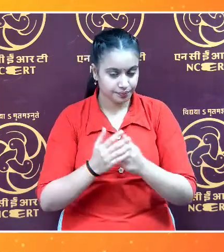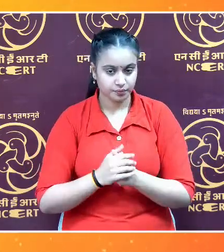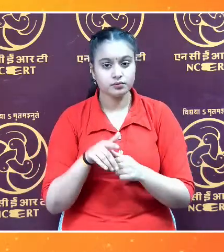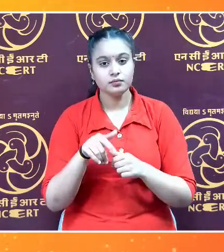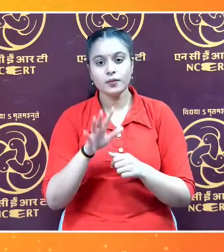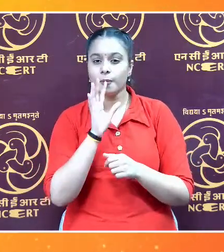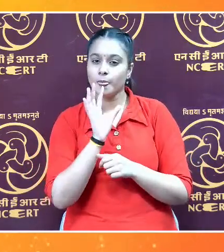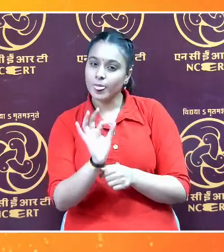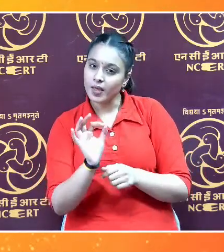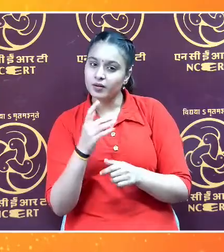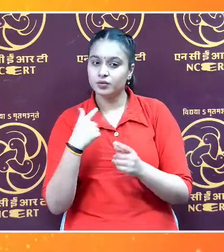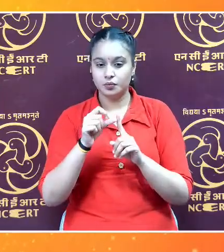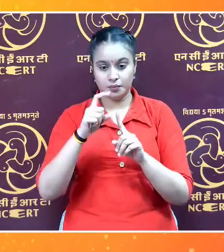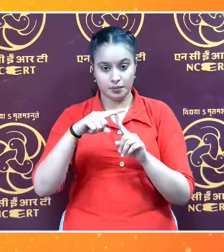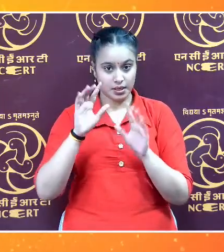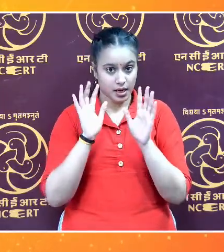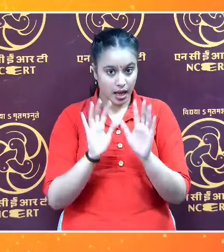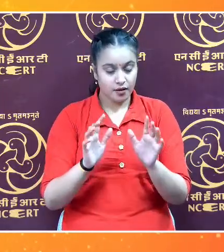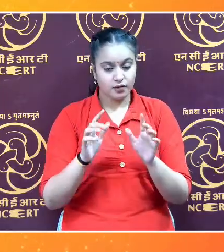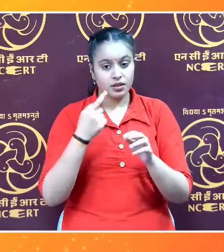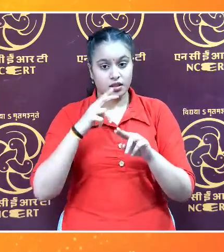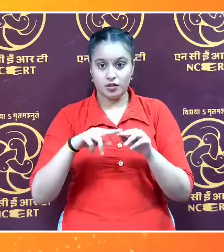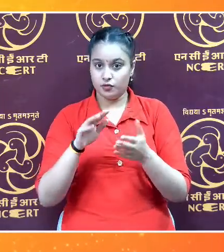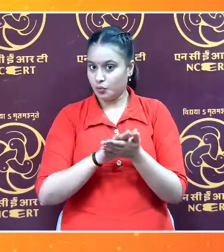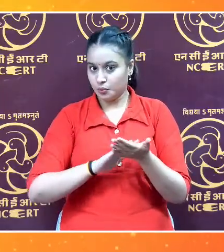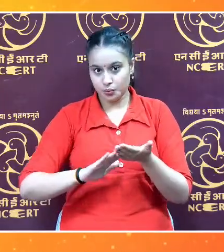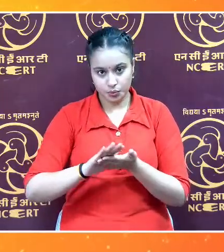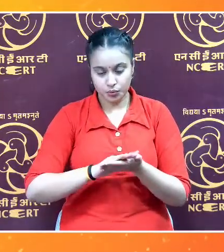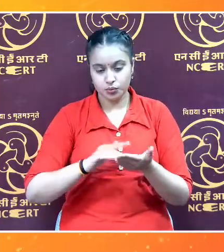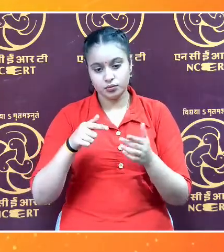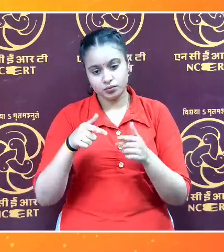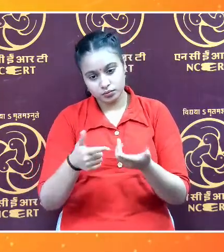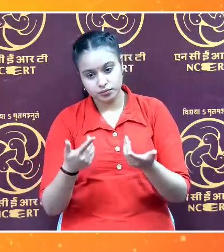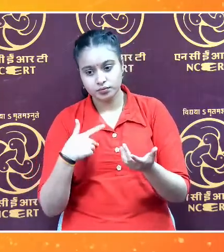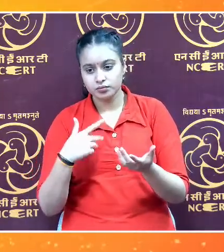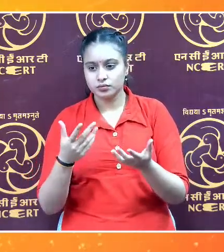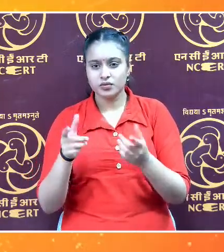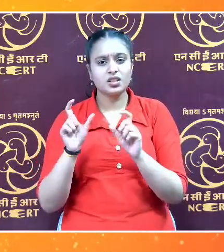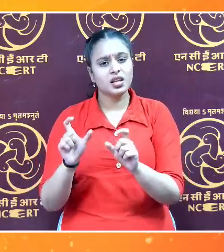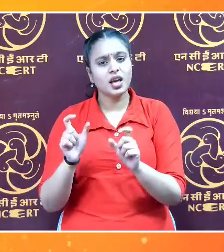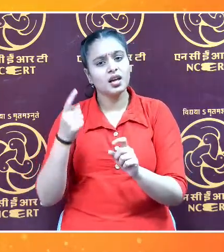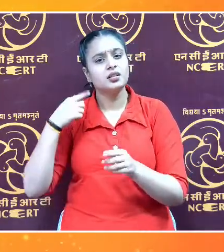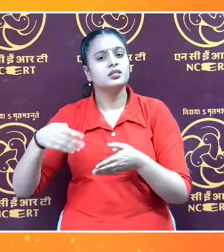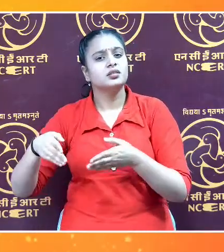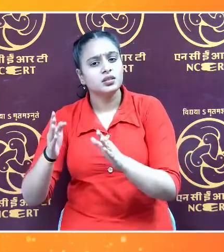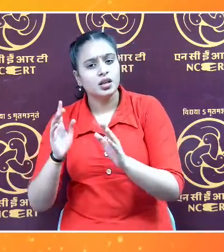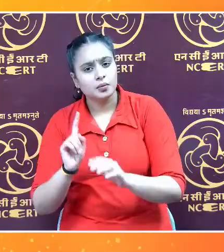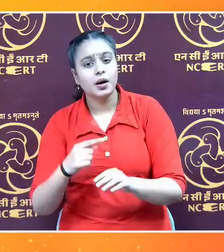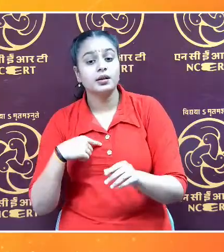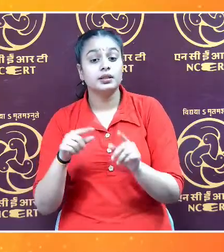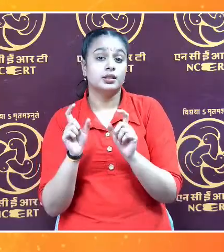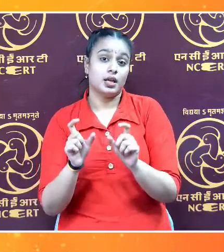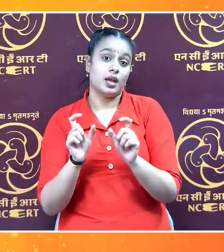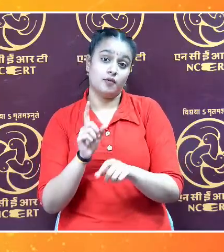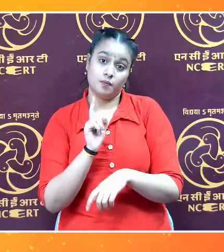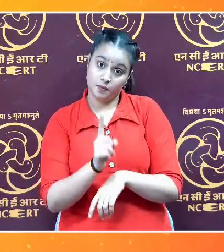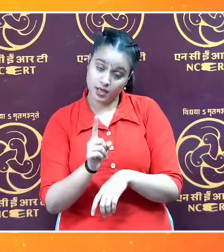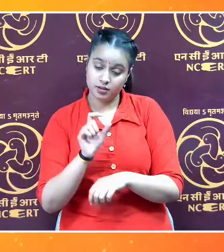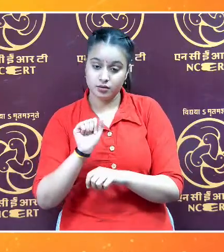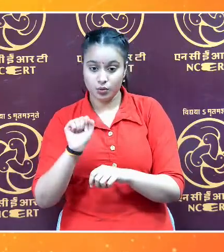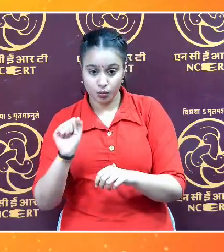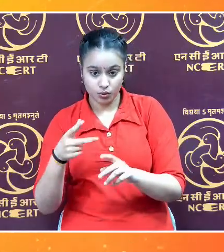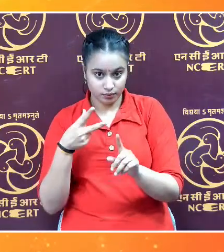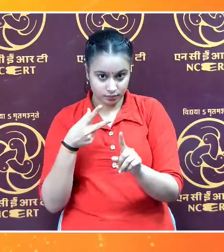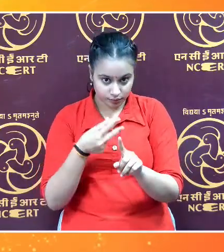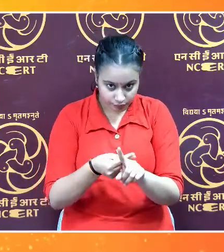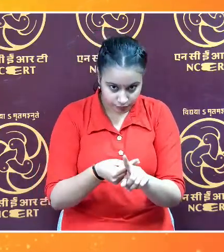is really good to have pet. Even if you don't have pet, it is not that you can't take care of the stray dogs. But you have to be Right. careful that they are vaccinated,